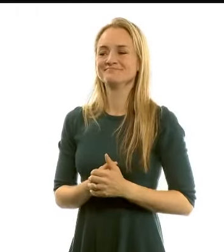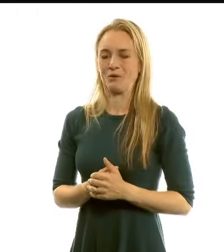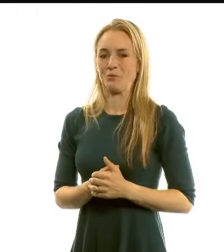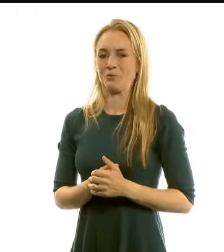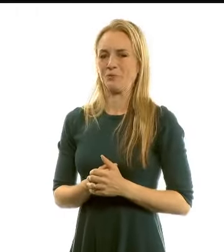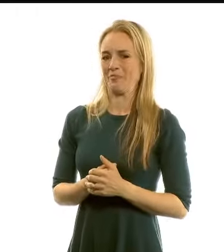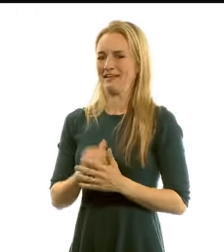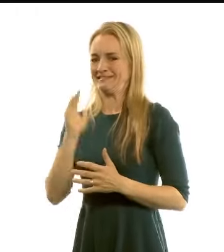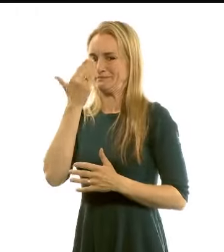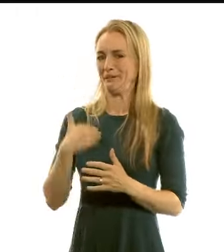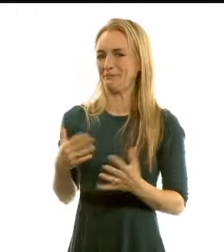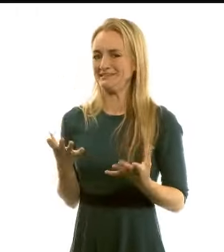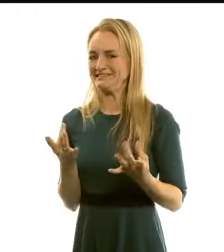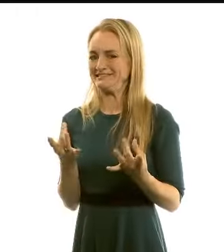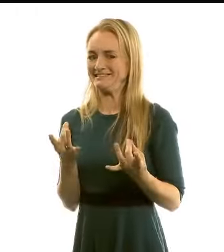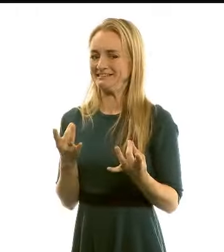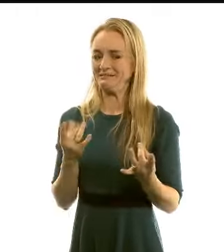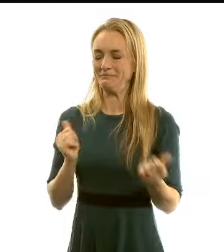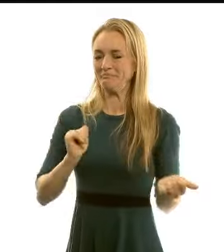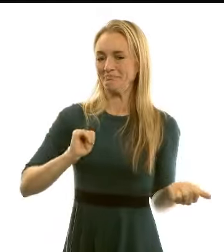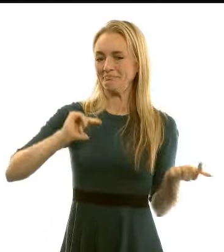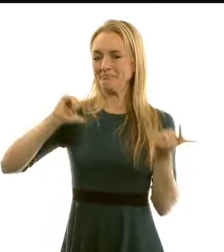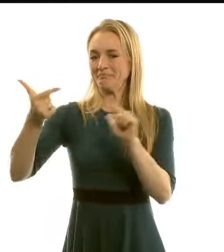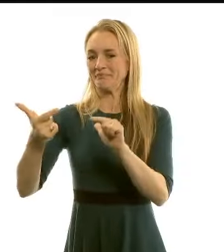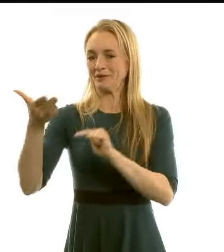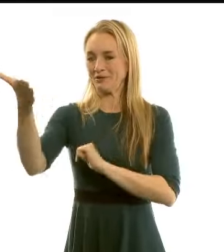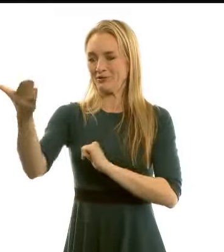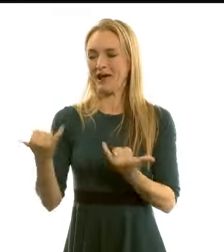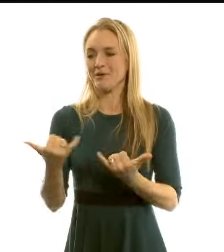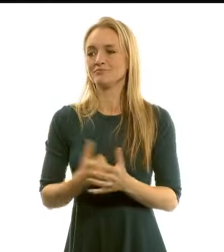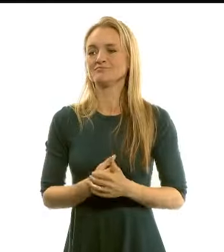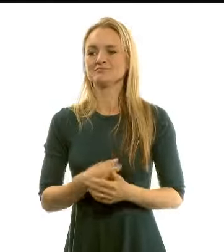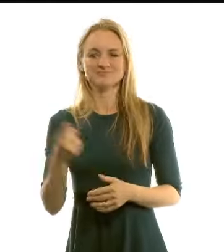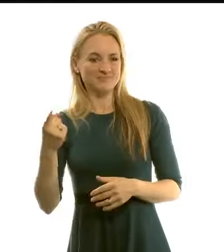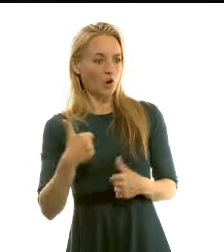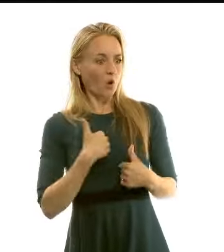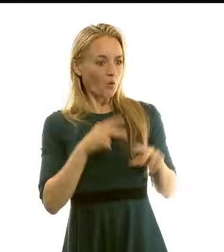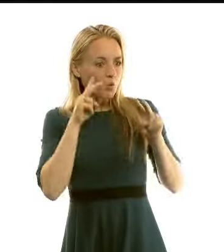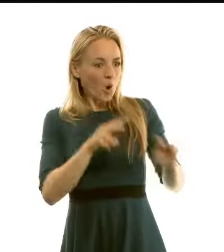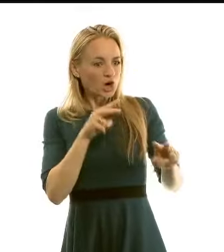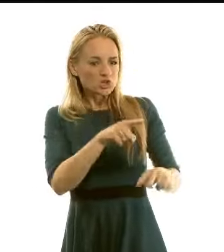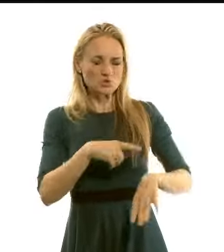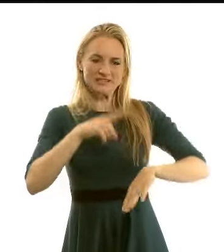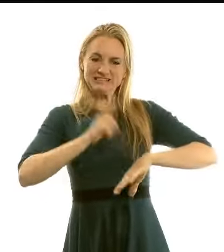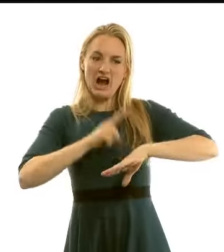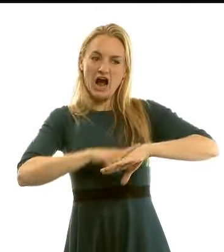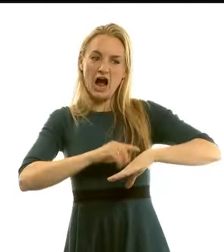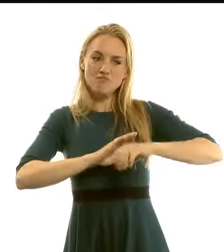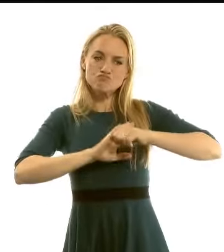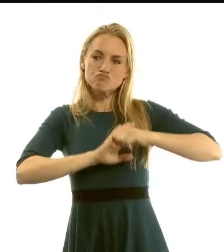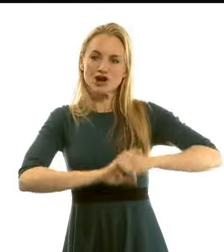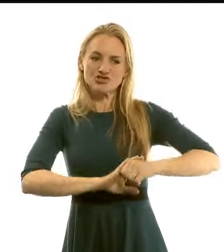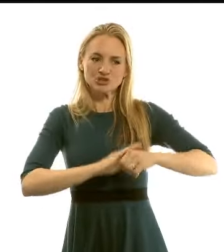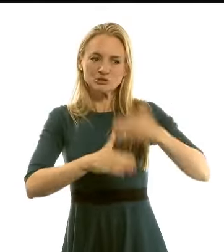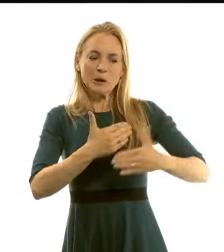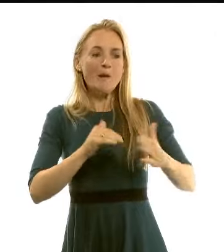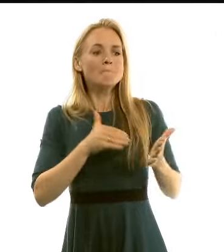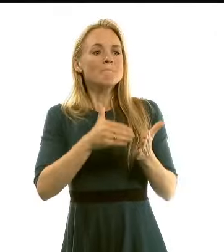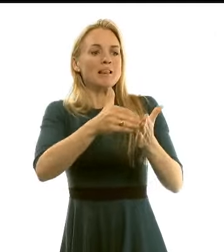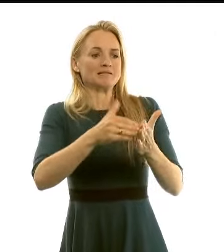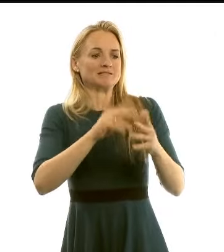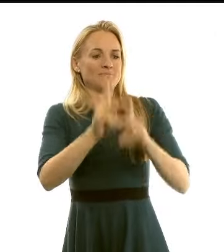we got Hannah and Nellie. So besides us watching you, the time pressure, millions of people around the world watching you, what is the challenge you're